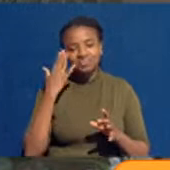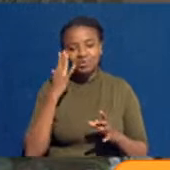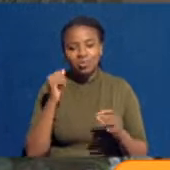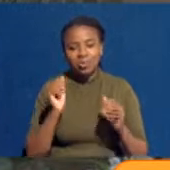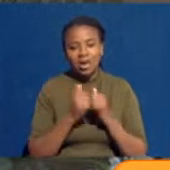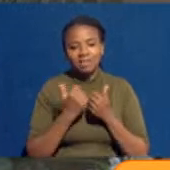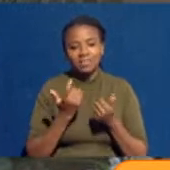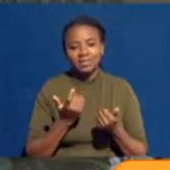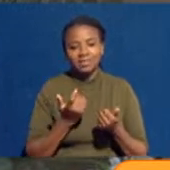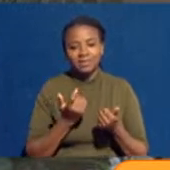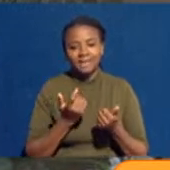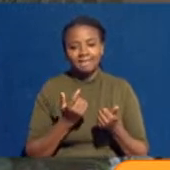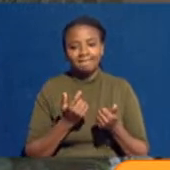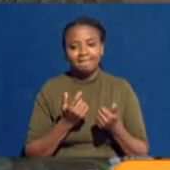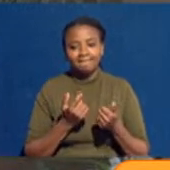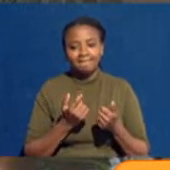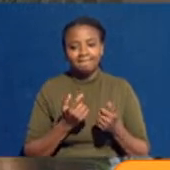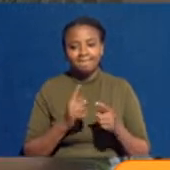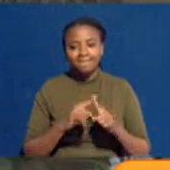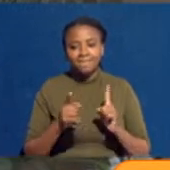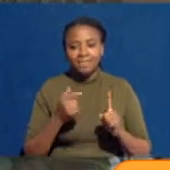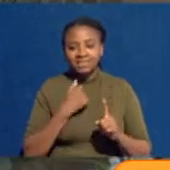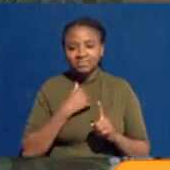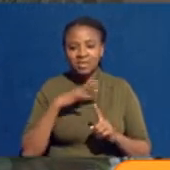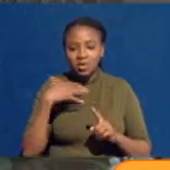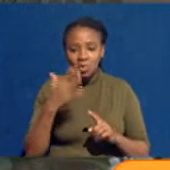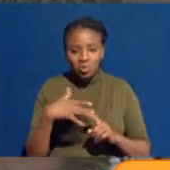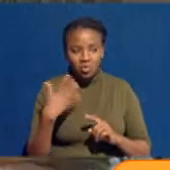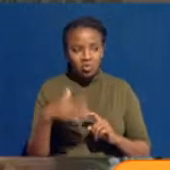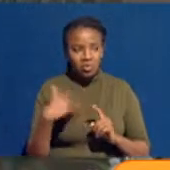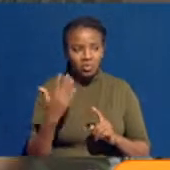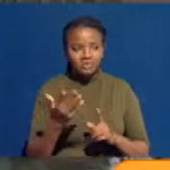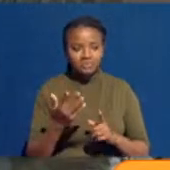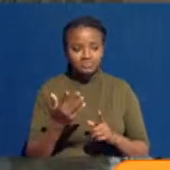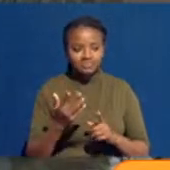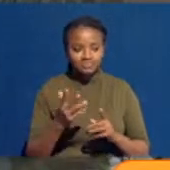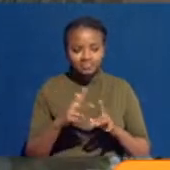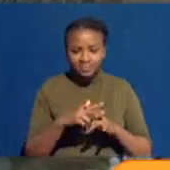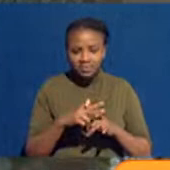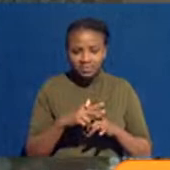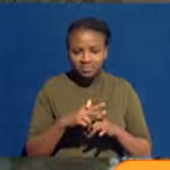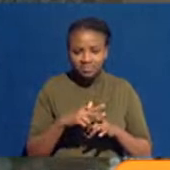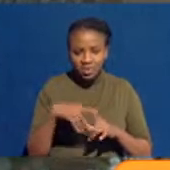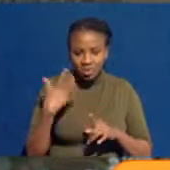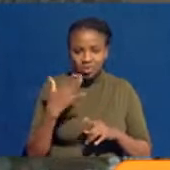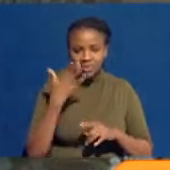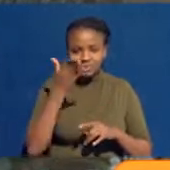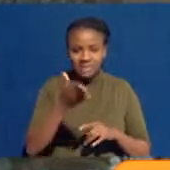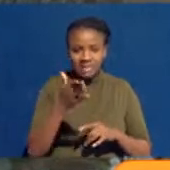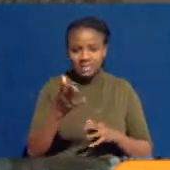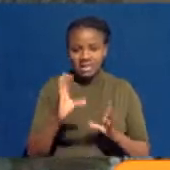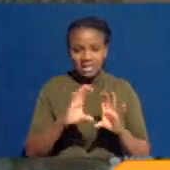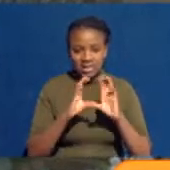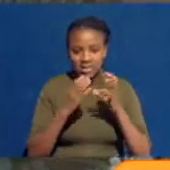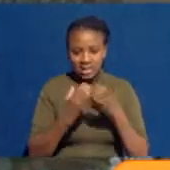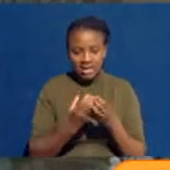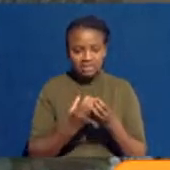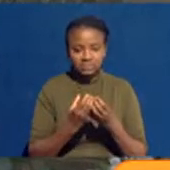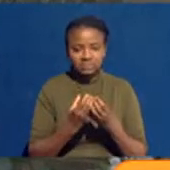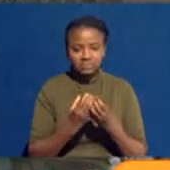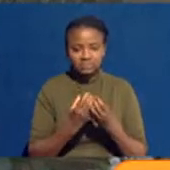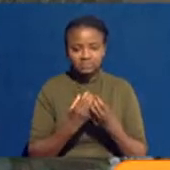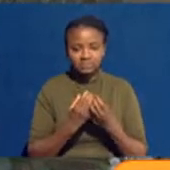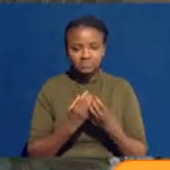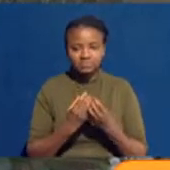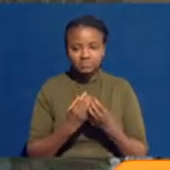right? I was that kid who started out in the front of the classroom, right? I was student council president, I did real well, all